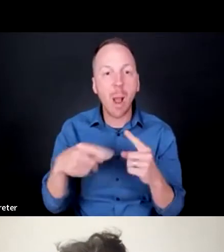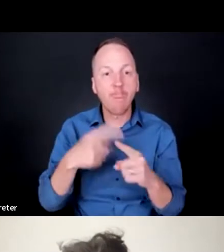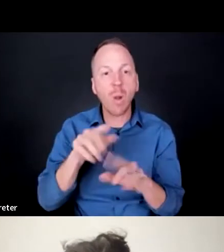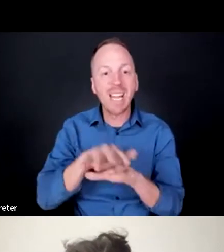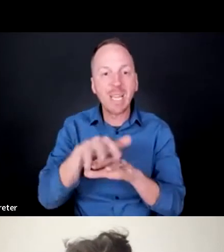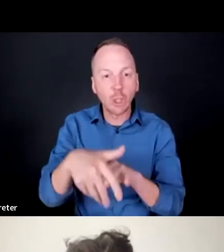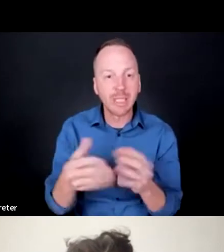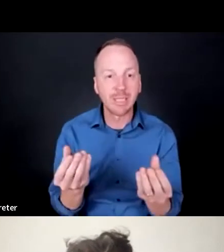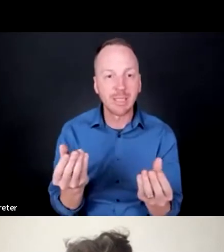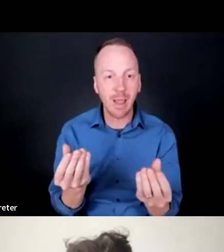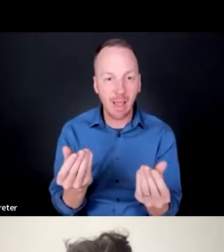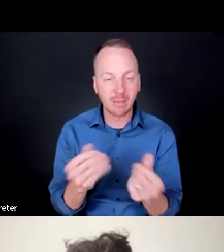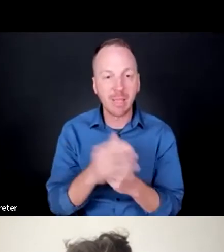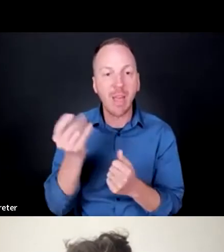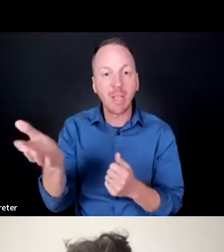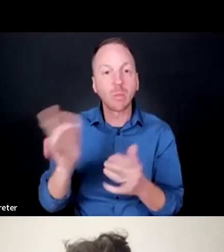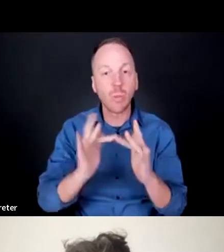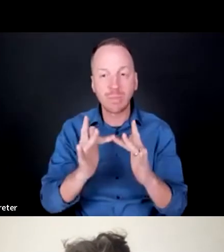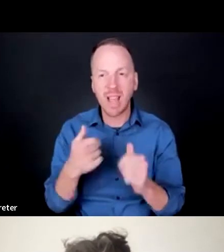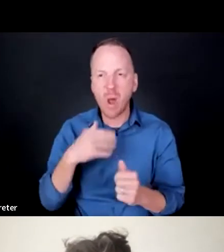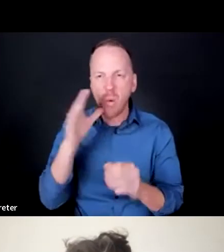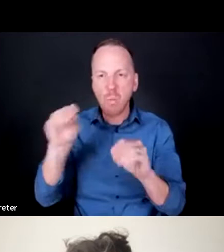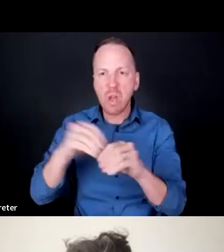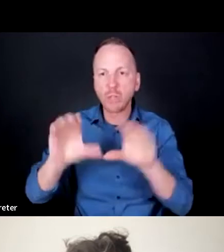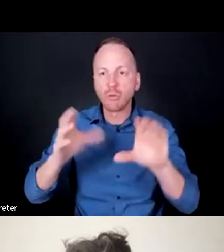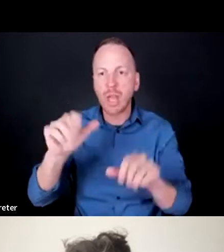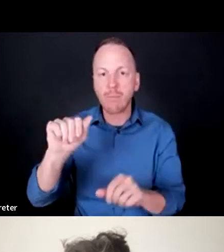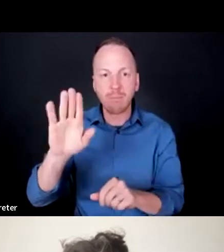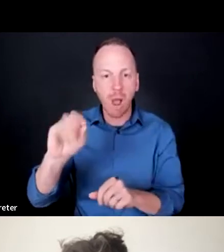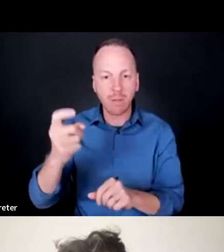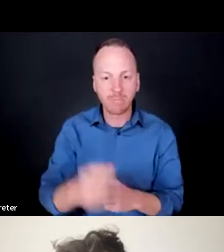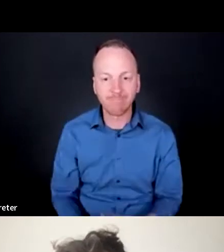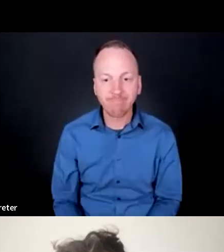Indigenous lands at this website, which I'll put in the chat box.